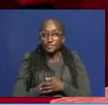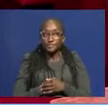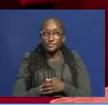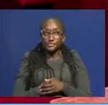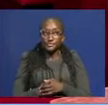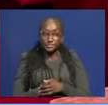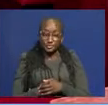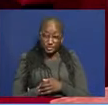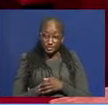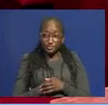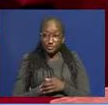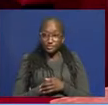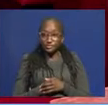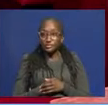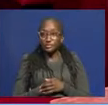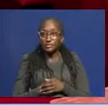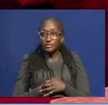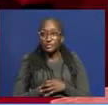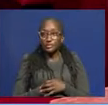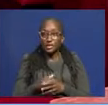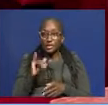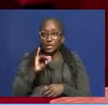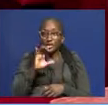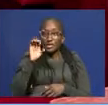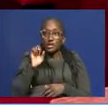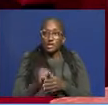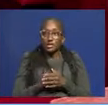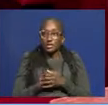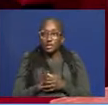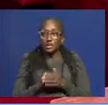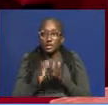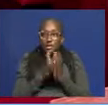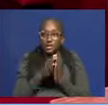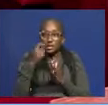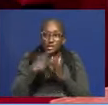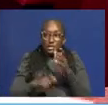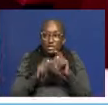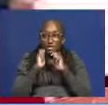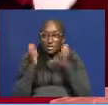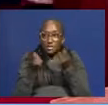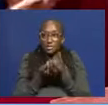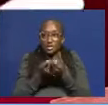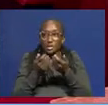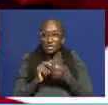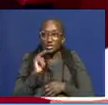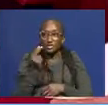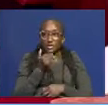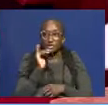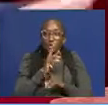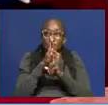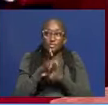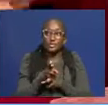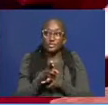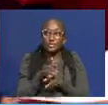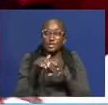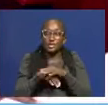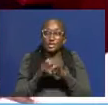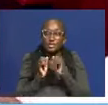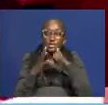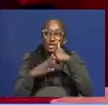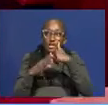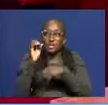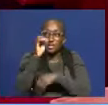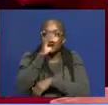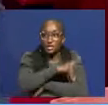in a way that the cabinet secretary and the tax force can give us that report in 90